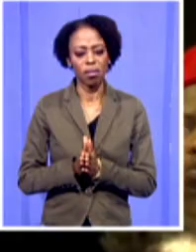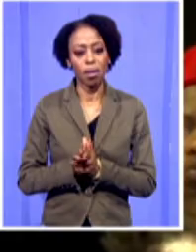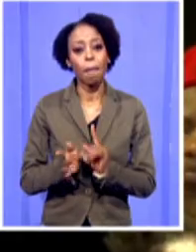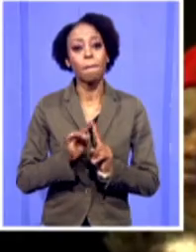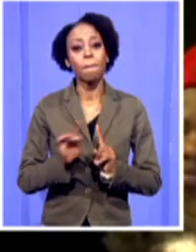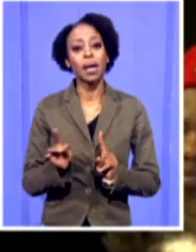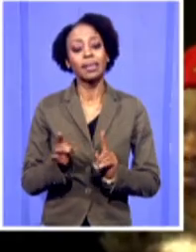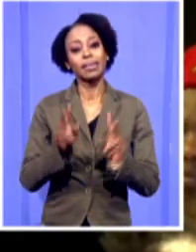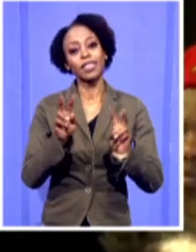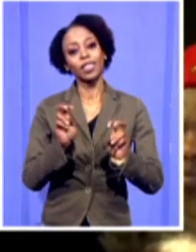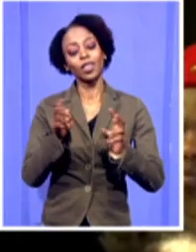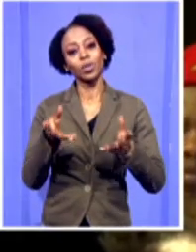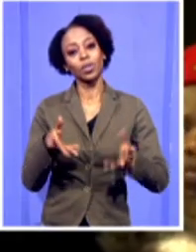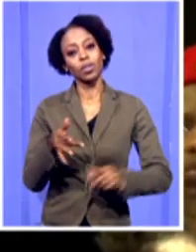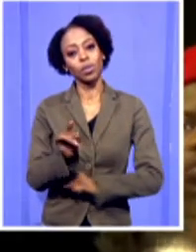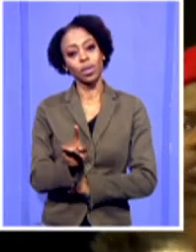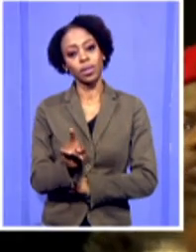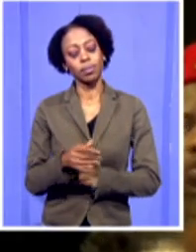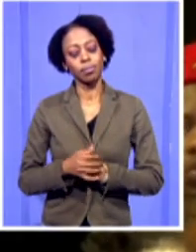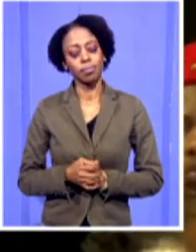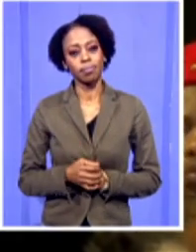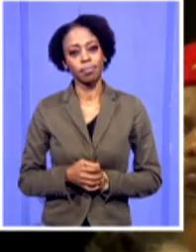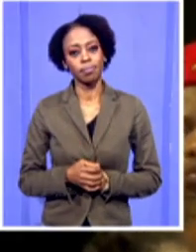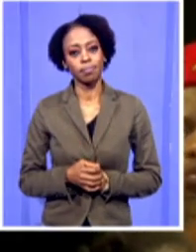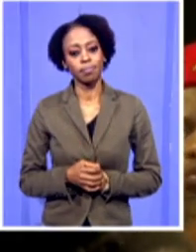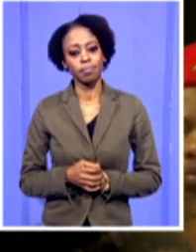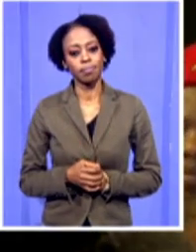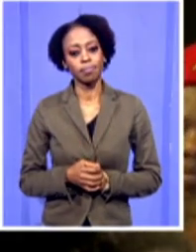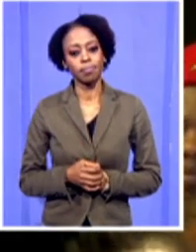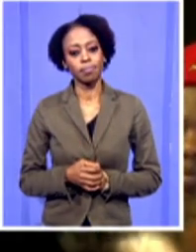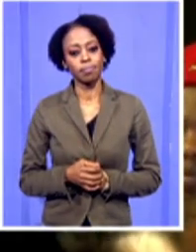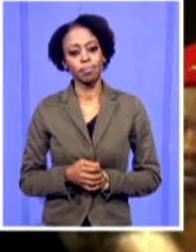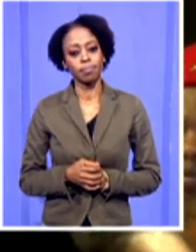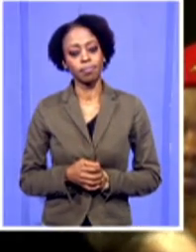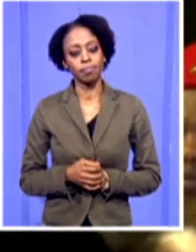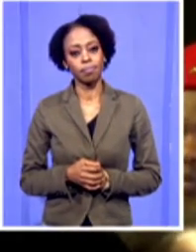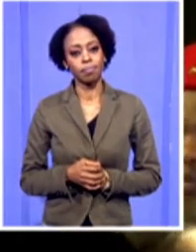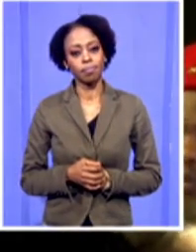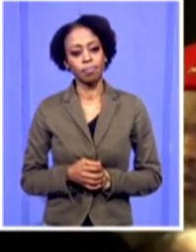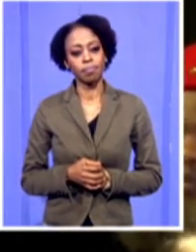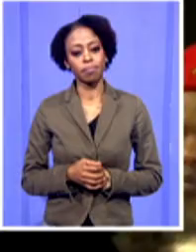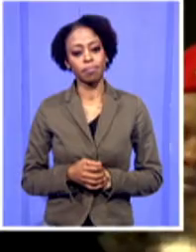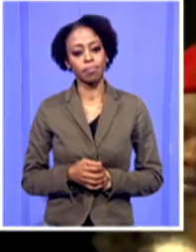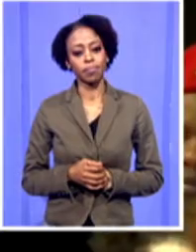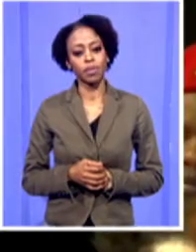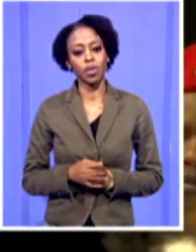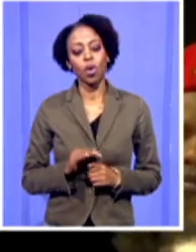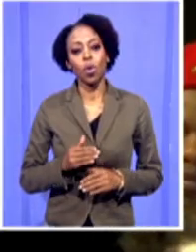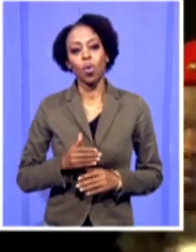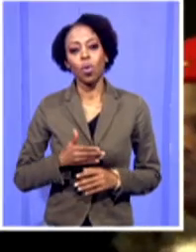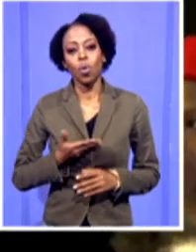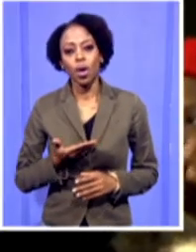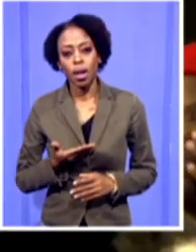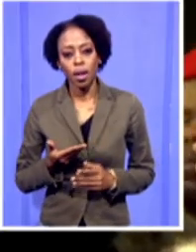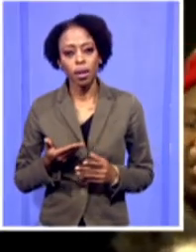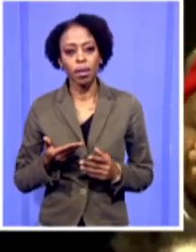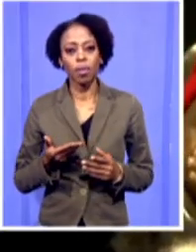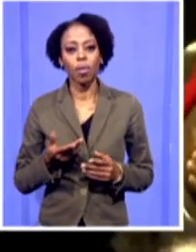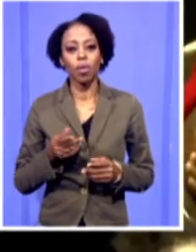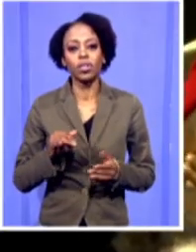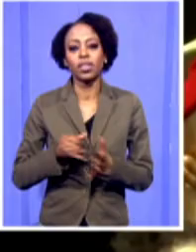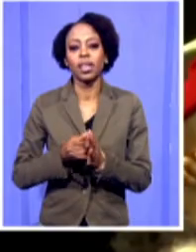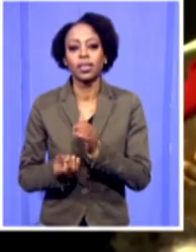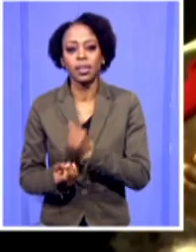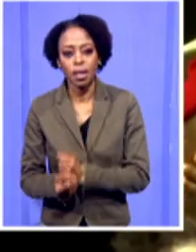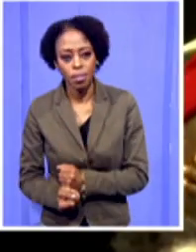but our main issue is that wittingly or unwittingly,